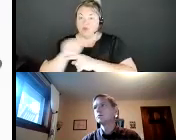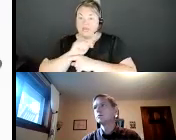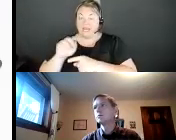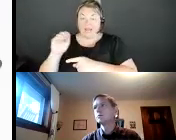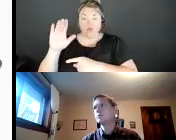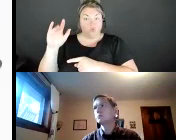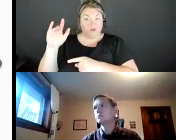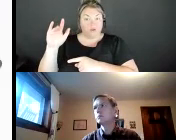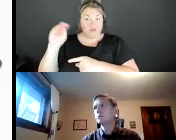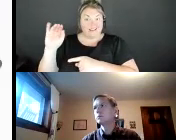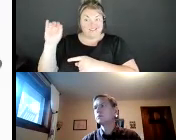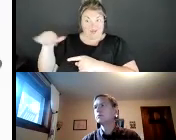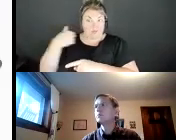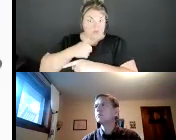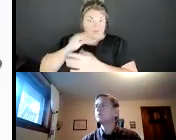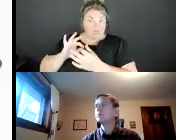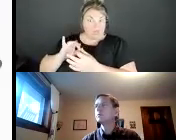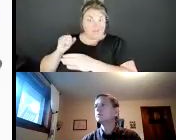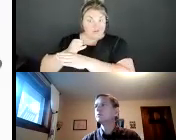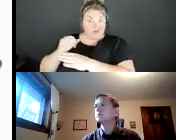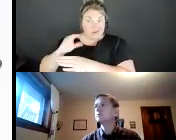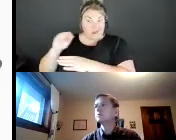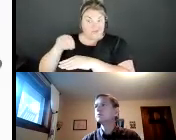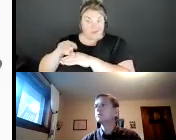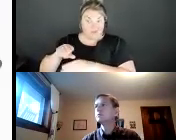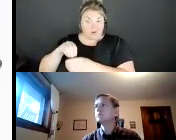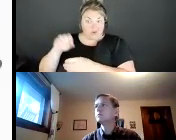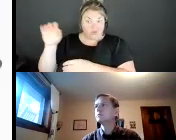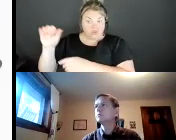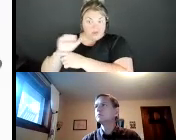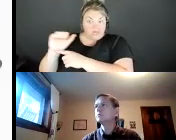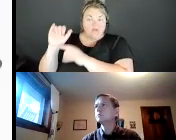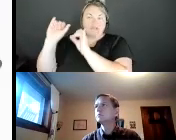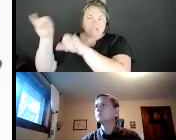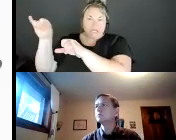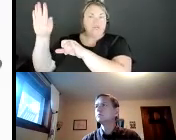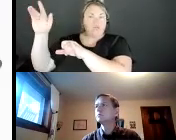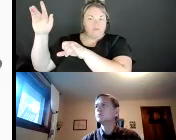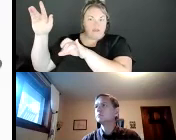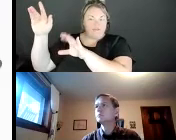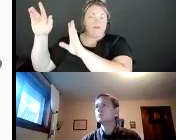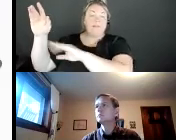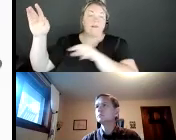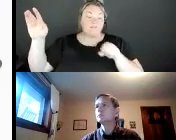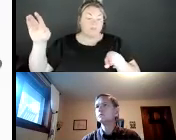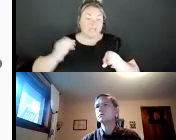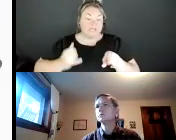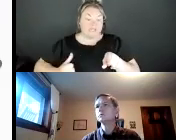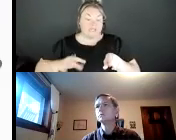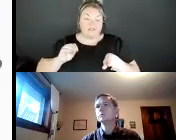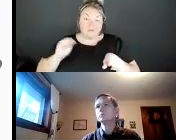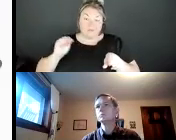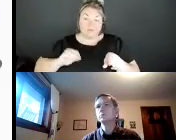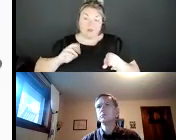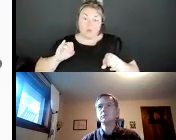as we talked about, the interns and counselor in training, that will stay at 25%. but the existing 50% rule